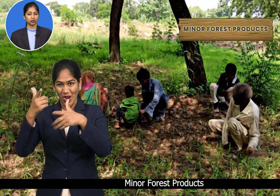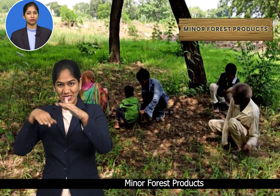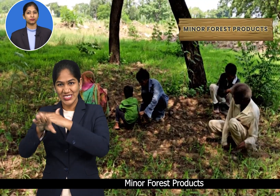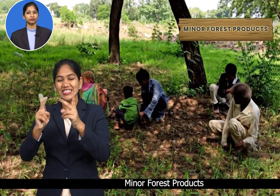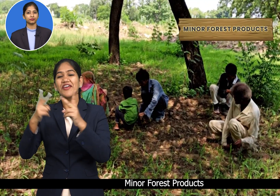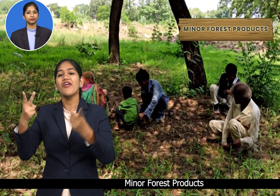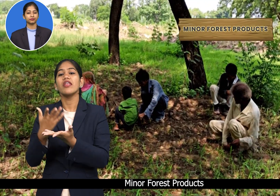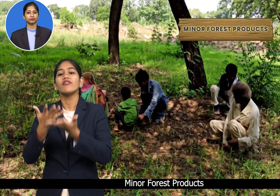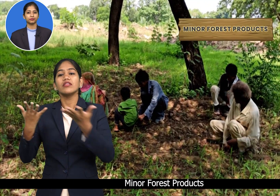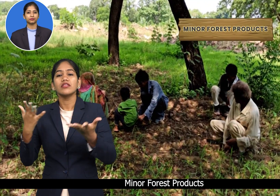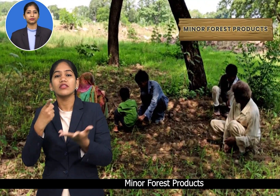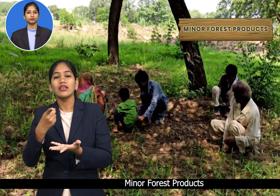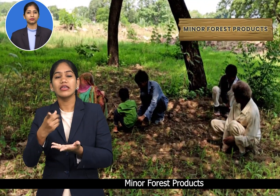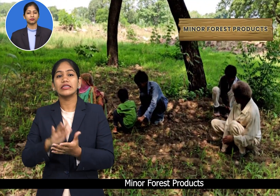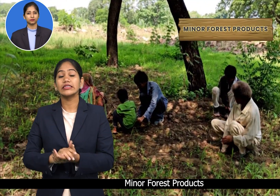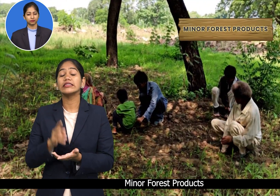products.